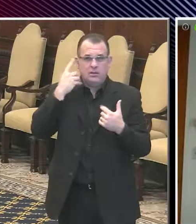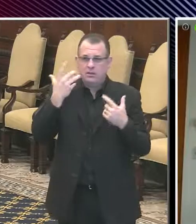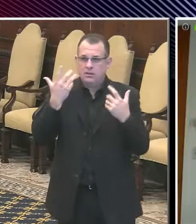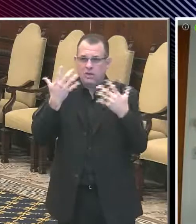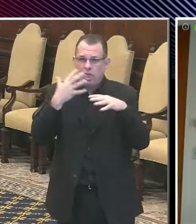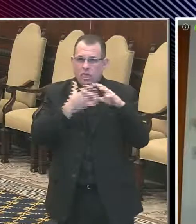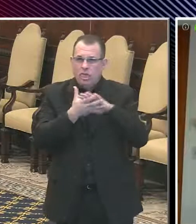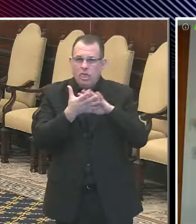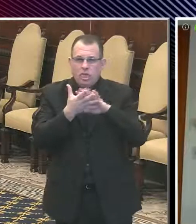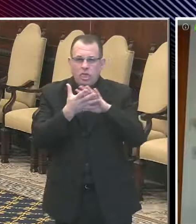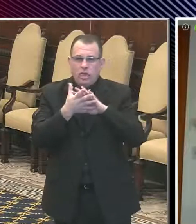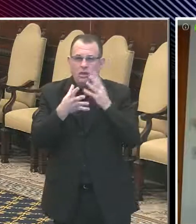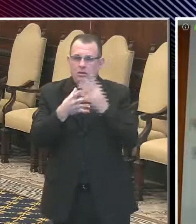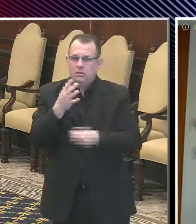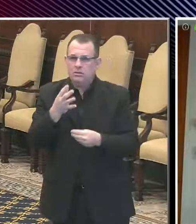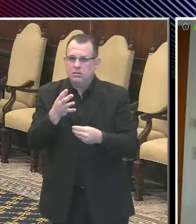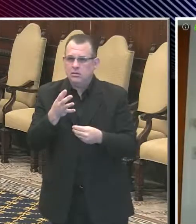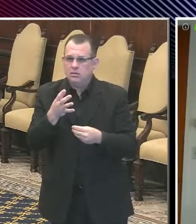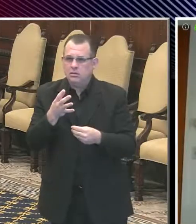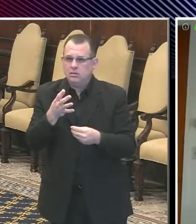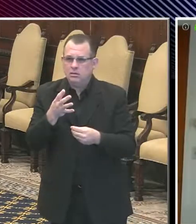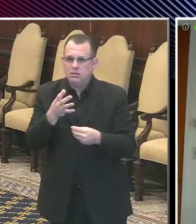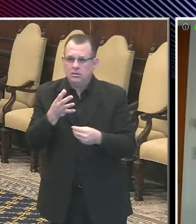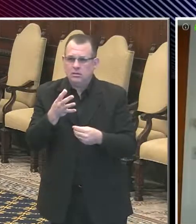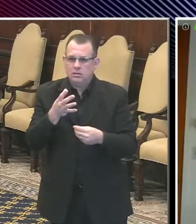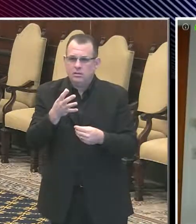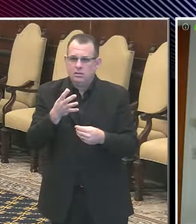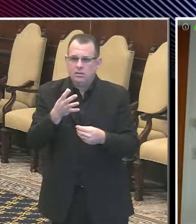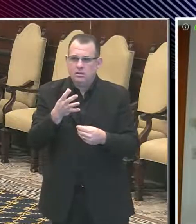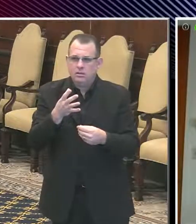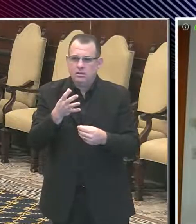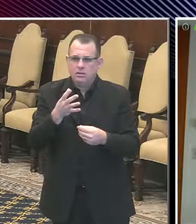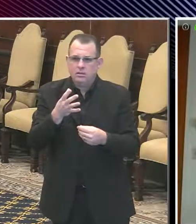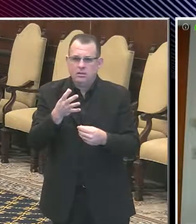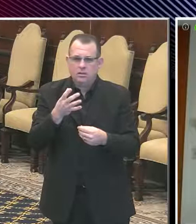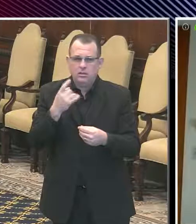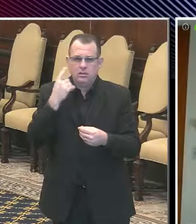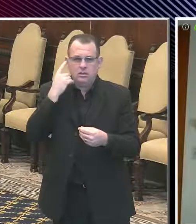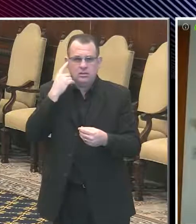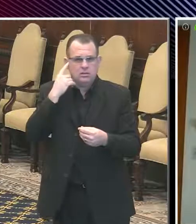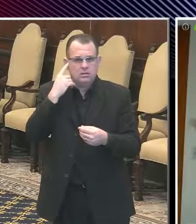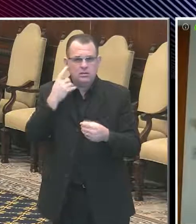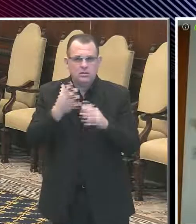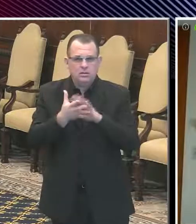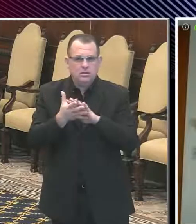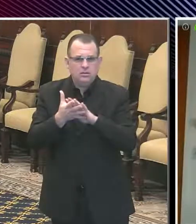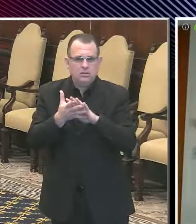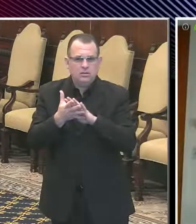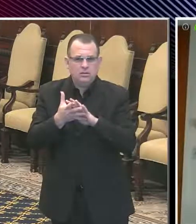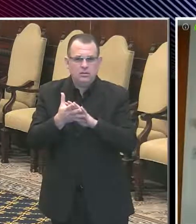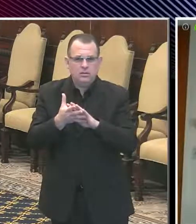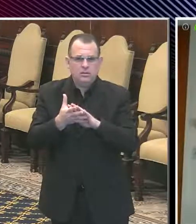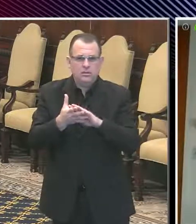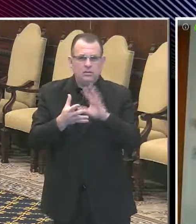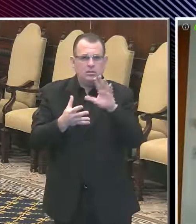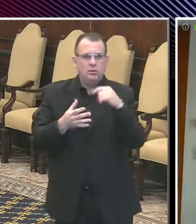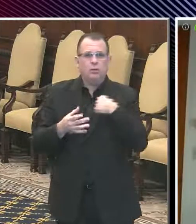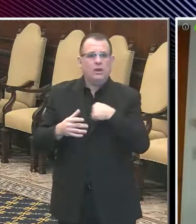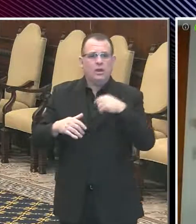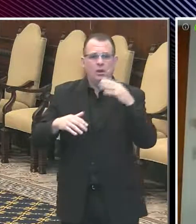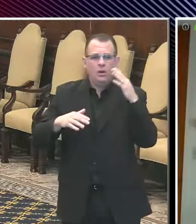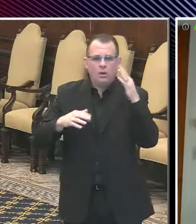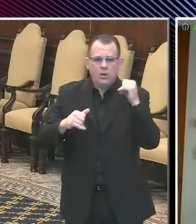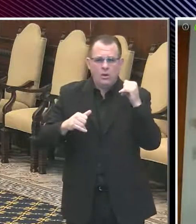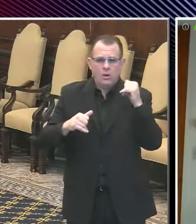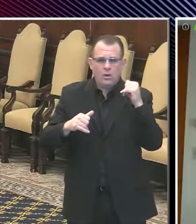who have this infection to notify their contacts, but we're not doing any active follow-up ourselves. So we hope to soon, and I